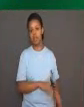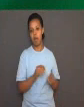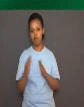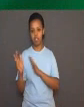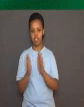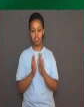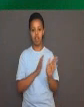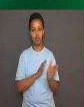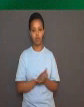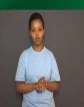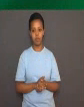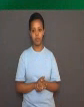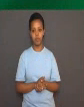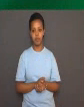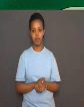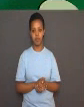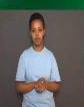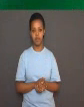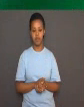Students, let's get ready.